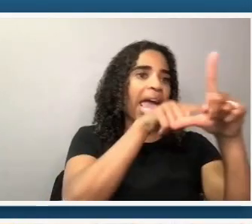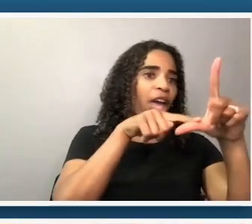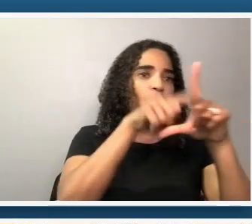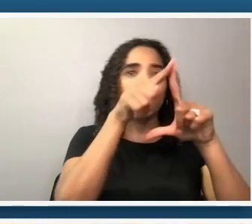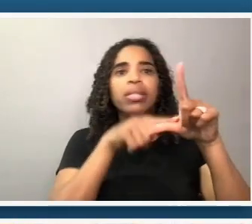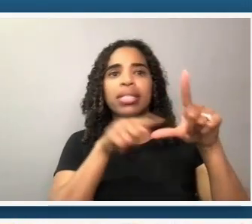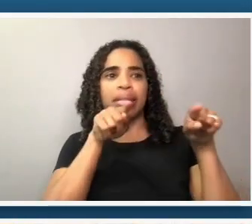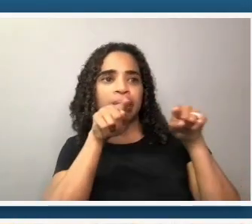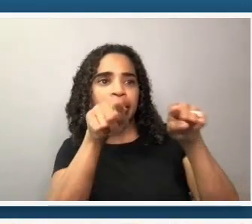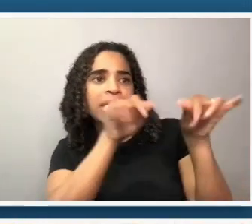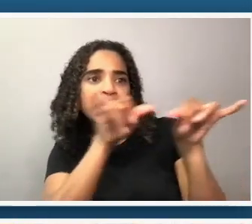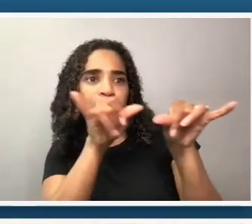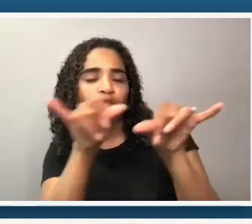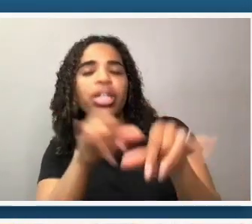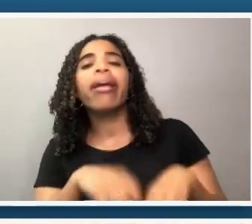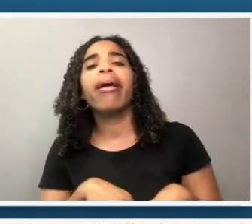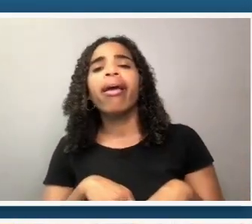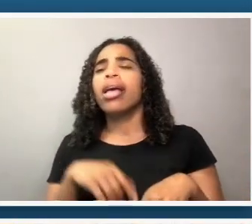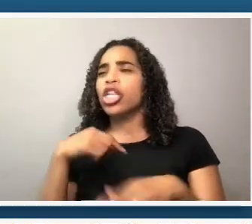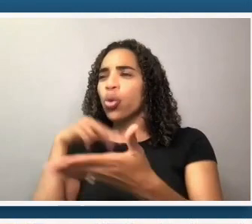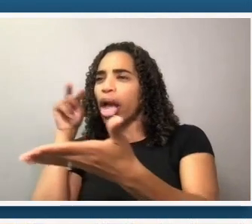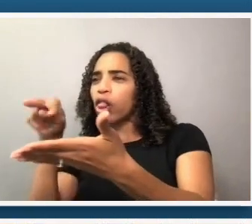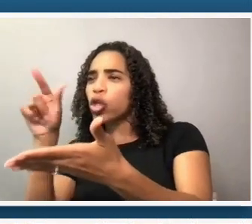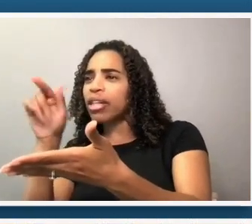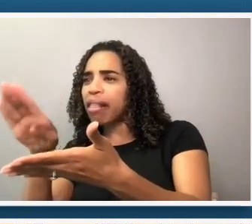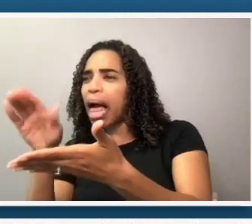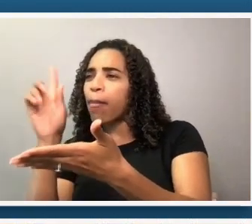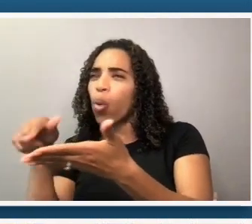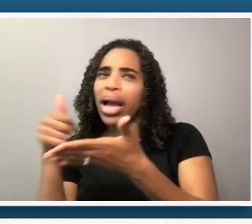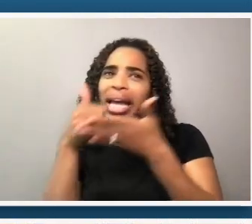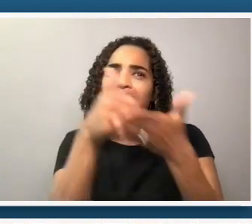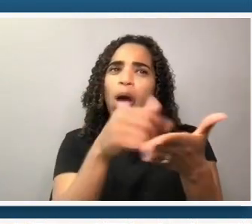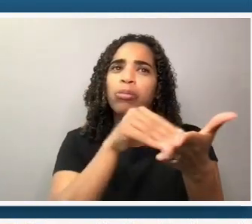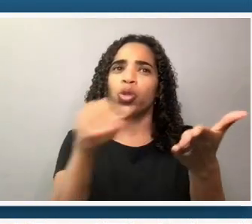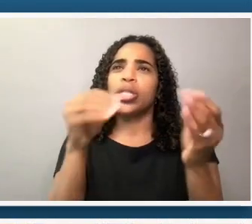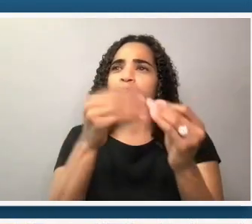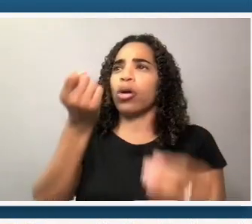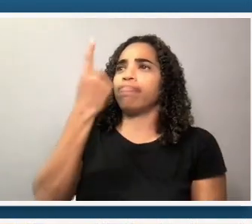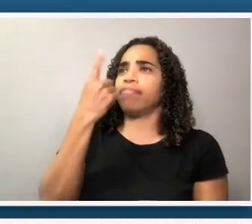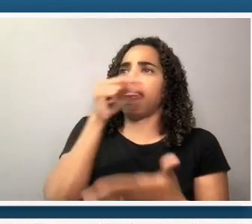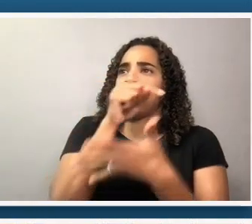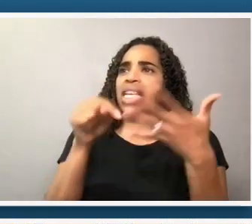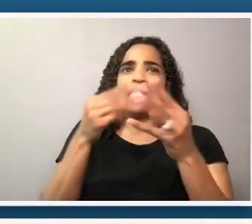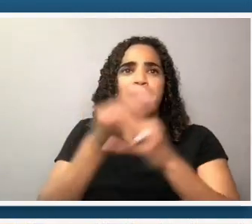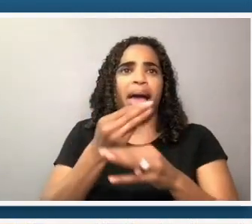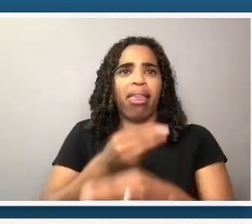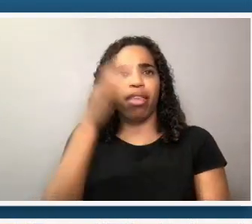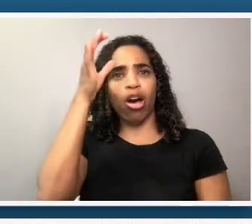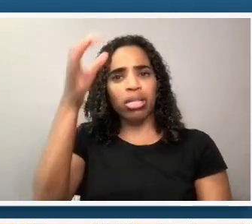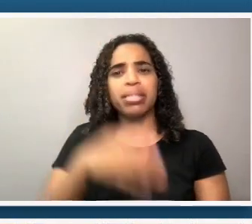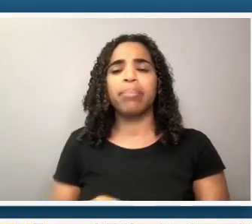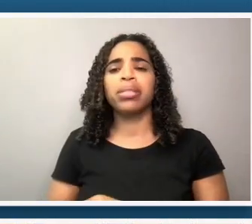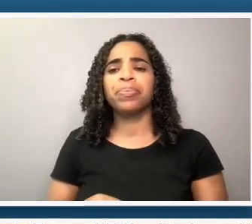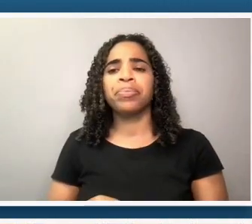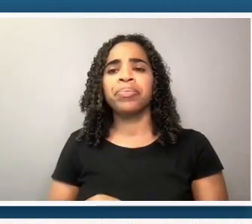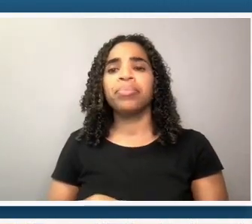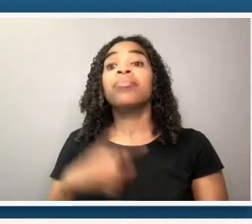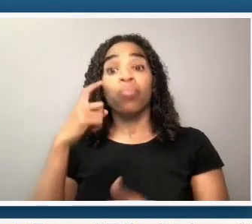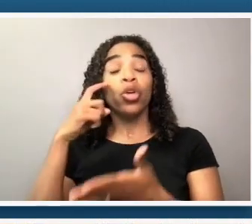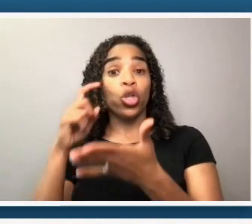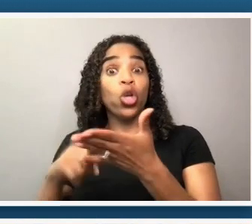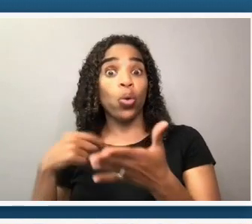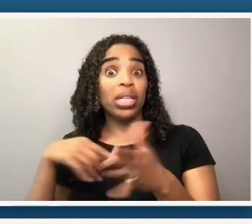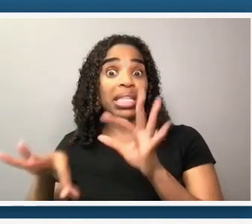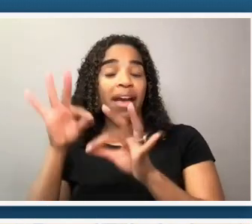lab looking for some objects that could deepen my students' understanding of these concepts. And you can see that I found a lot